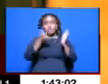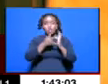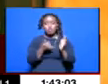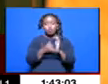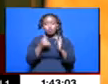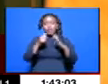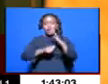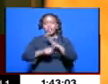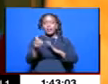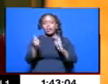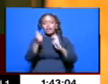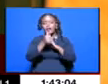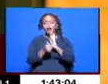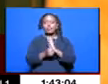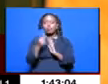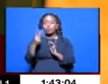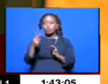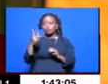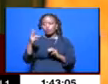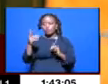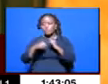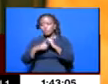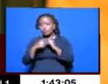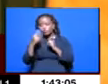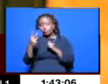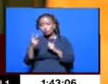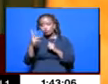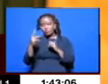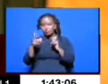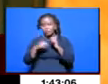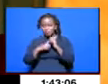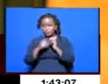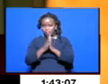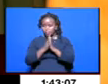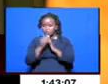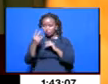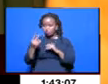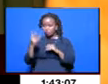255, 256, and 257. Such steps,